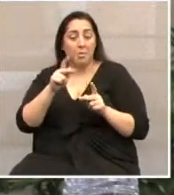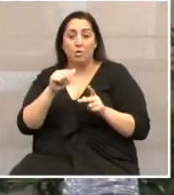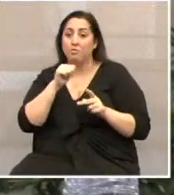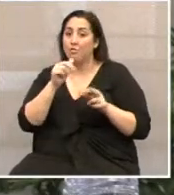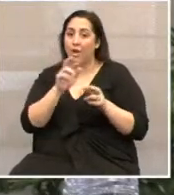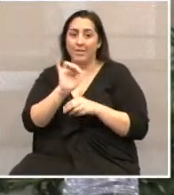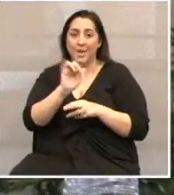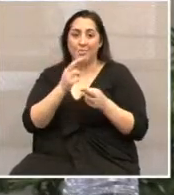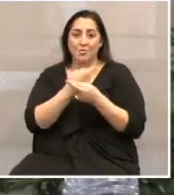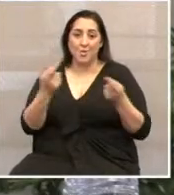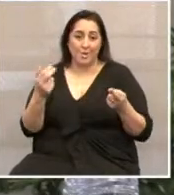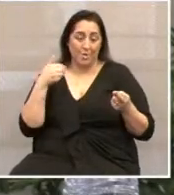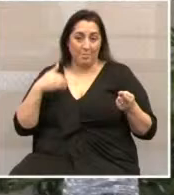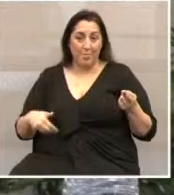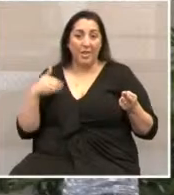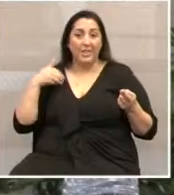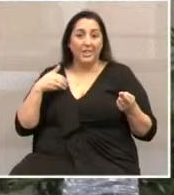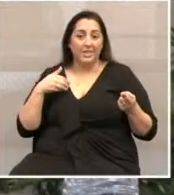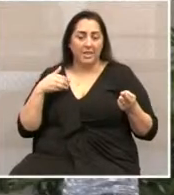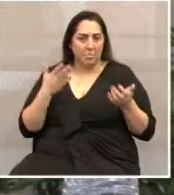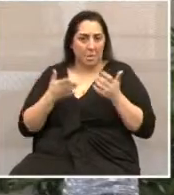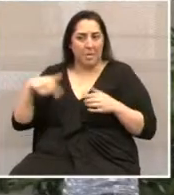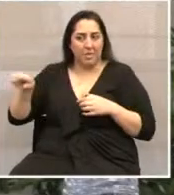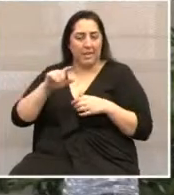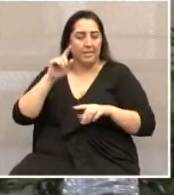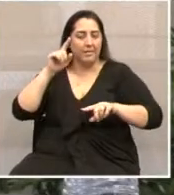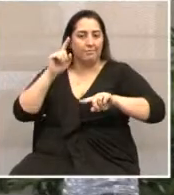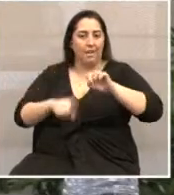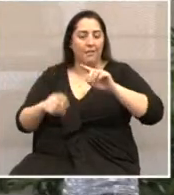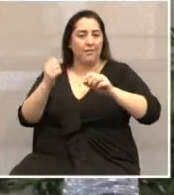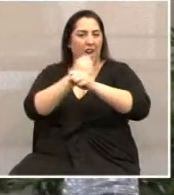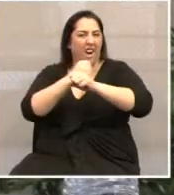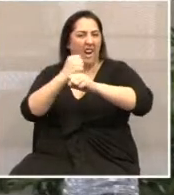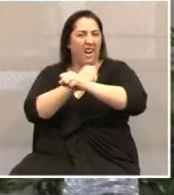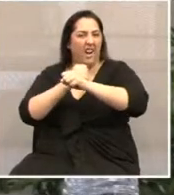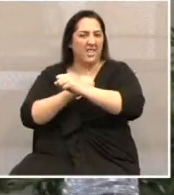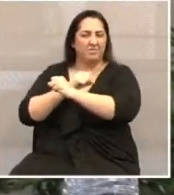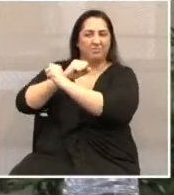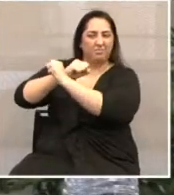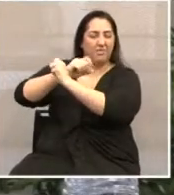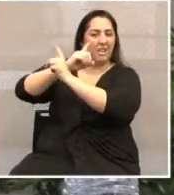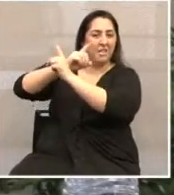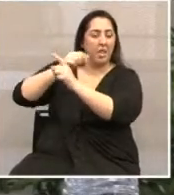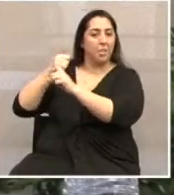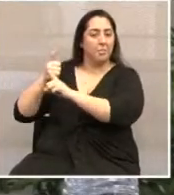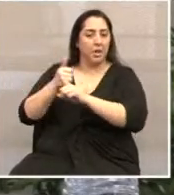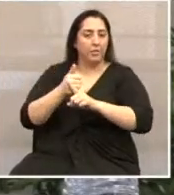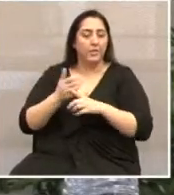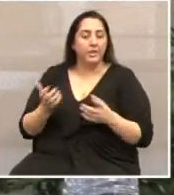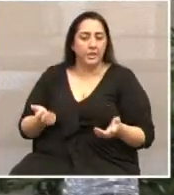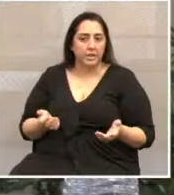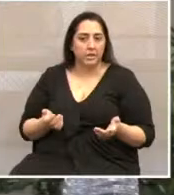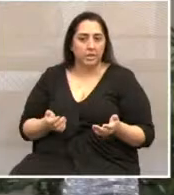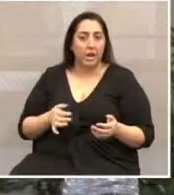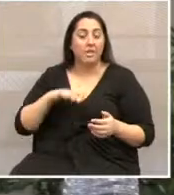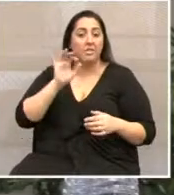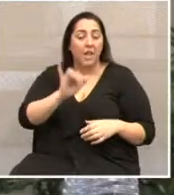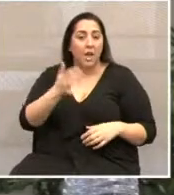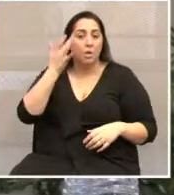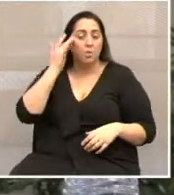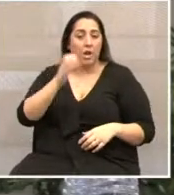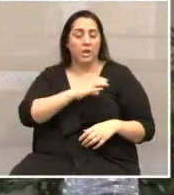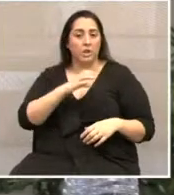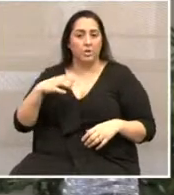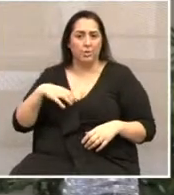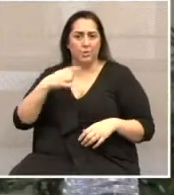have and be able to fight them off. And this is where Congress comes in and says, wait a minute, you're now